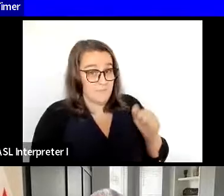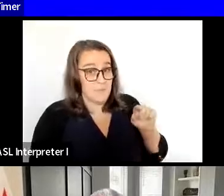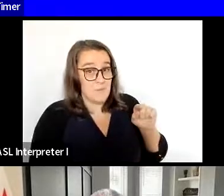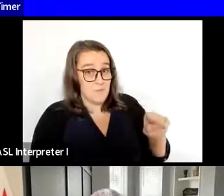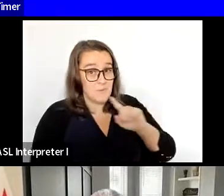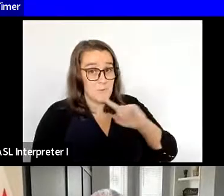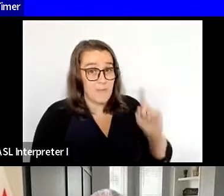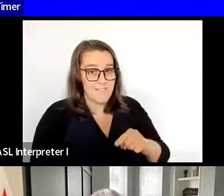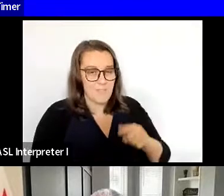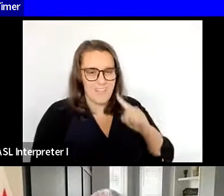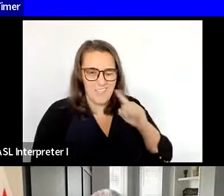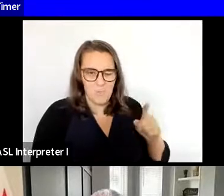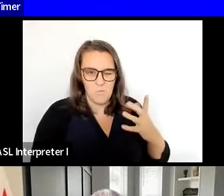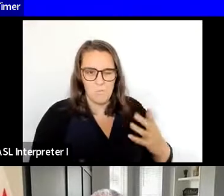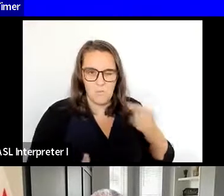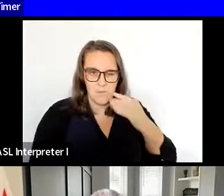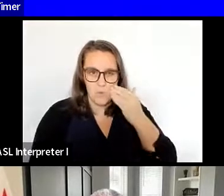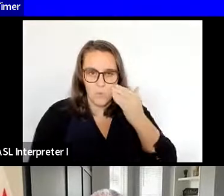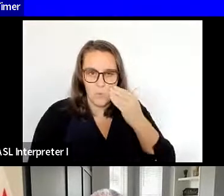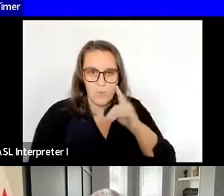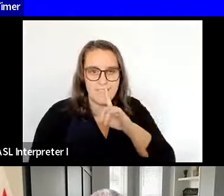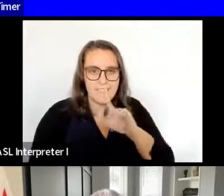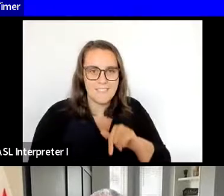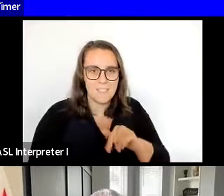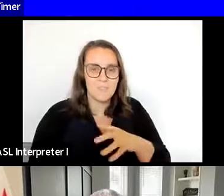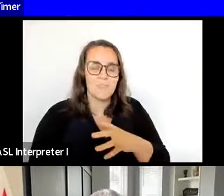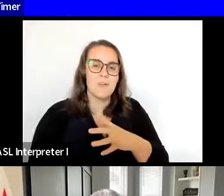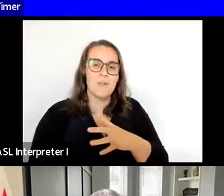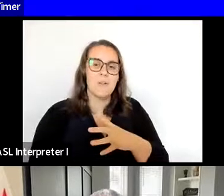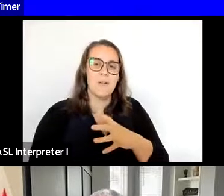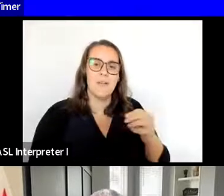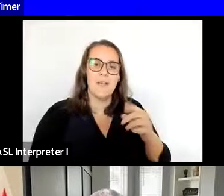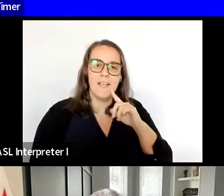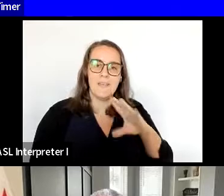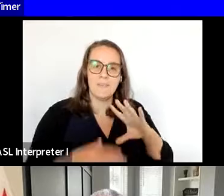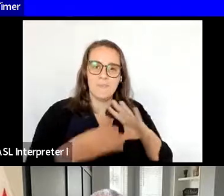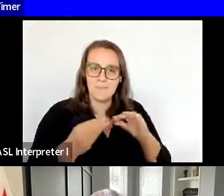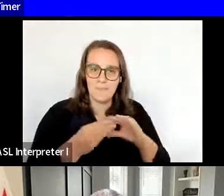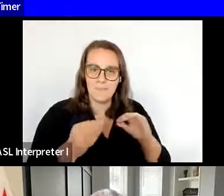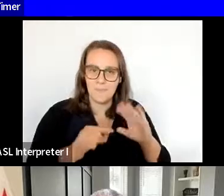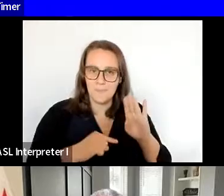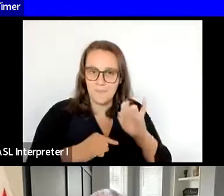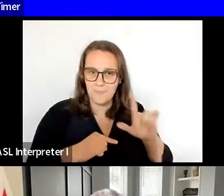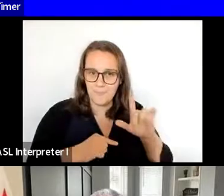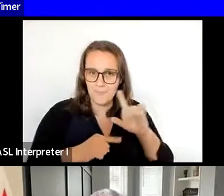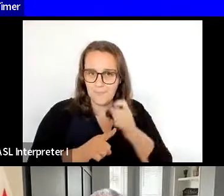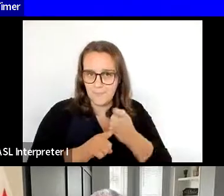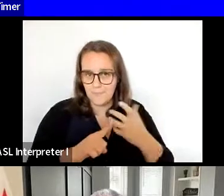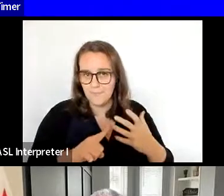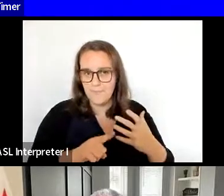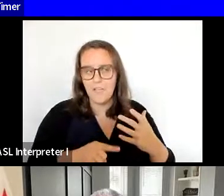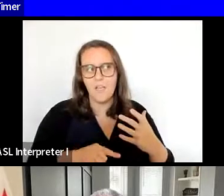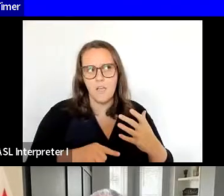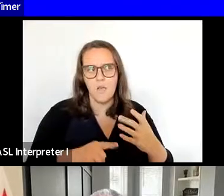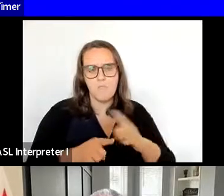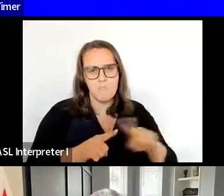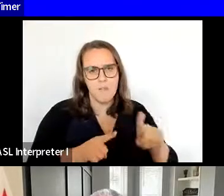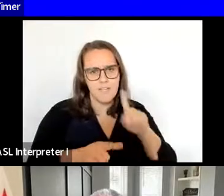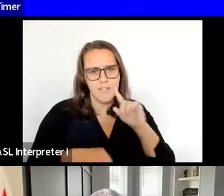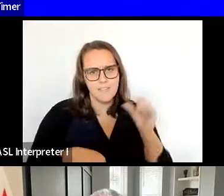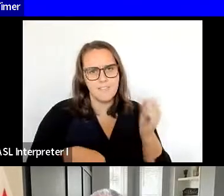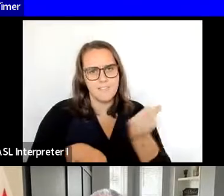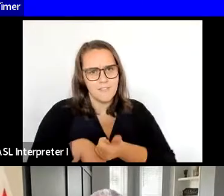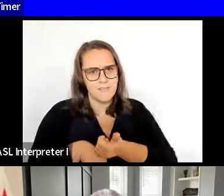I think you might know the answer, as well as speak to the bill a little bit in a question-like format. Awesome. Thank